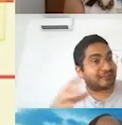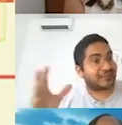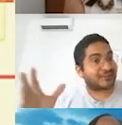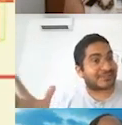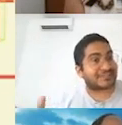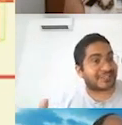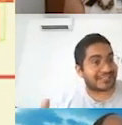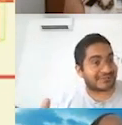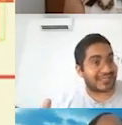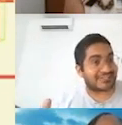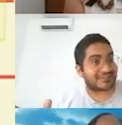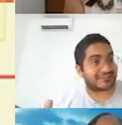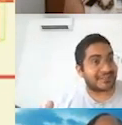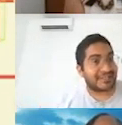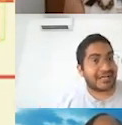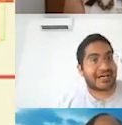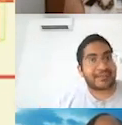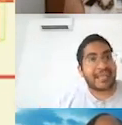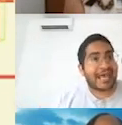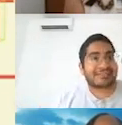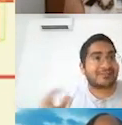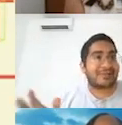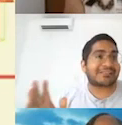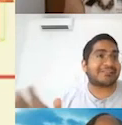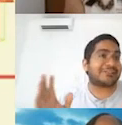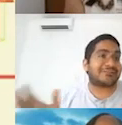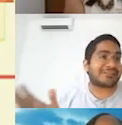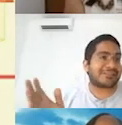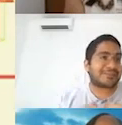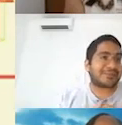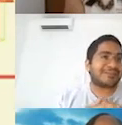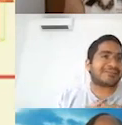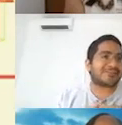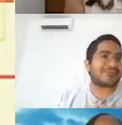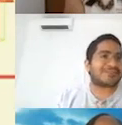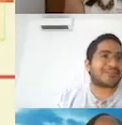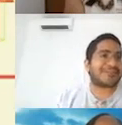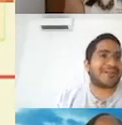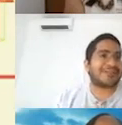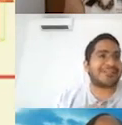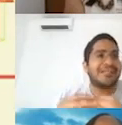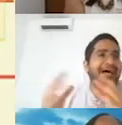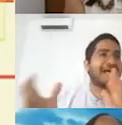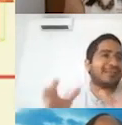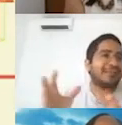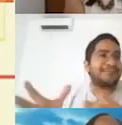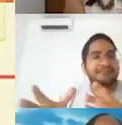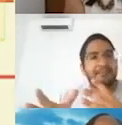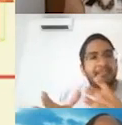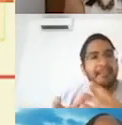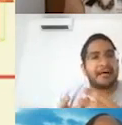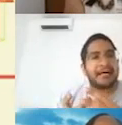had an Anglo-Eurocentric education. International. As to the differences between the sort of terminologies, I